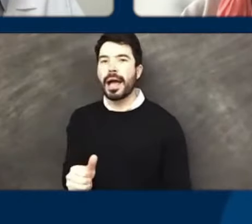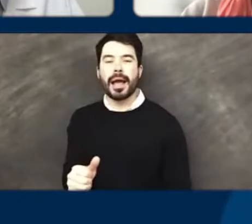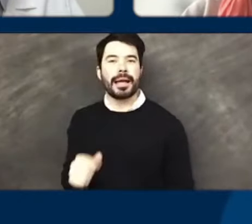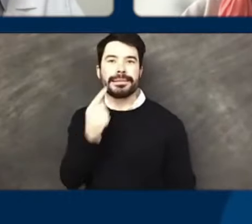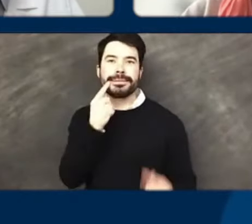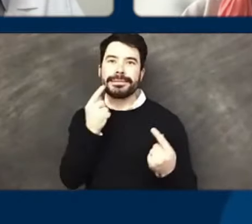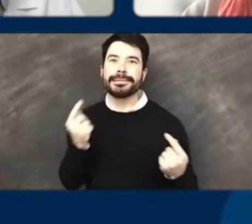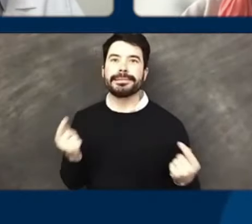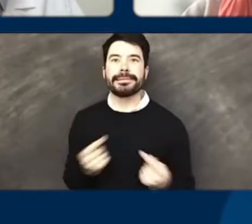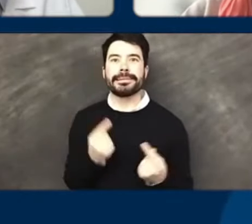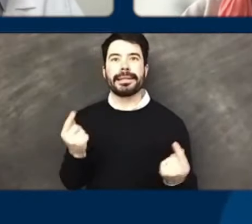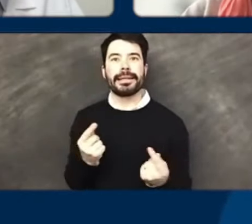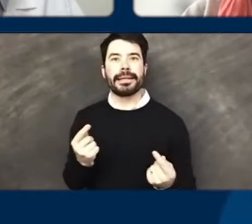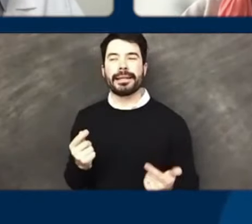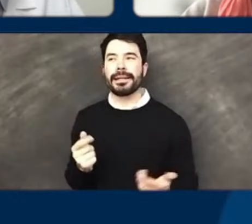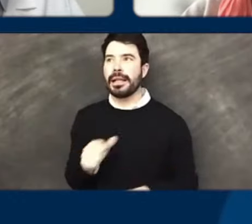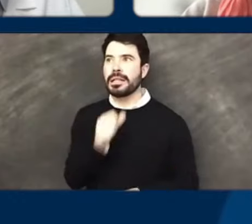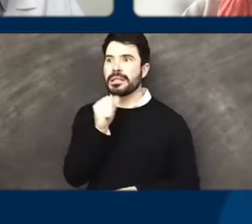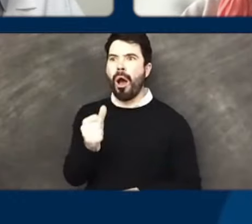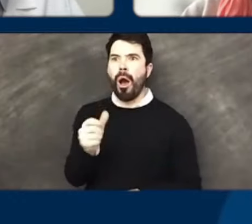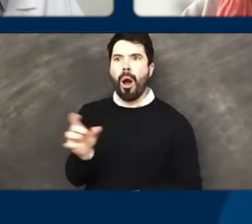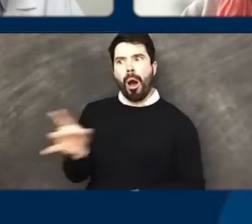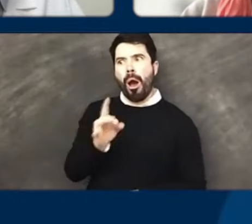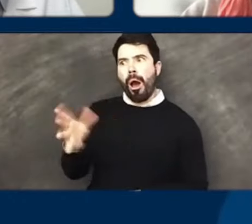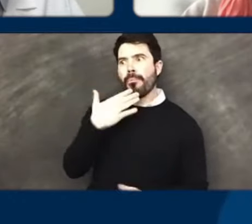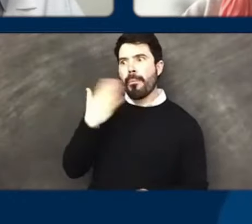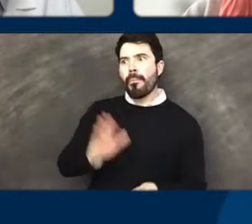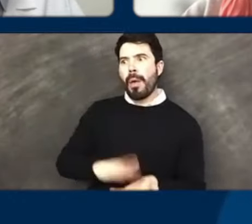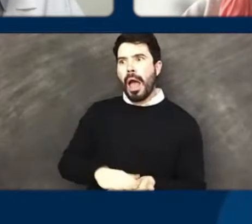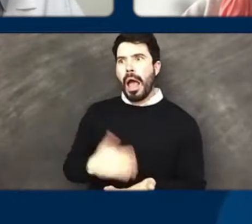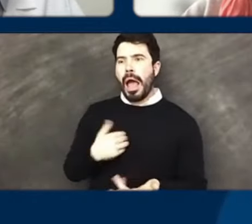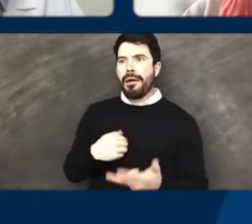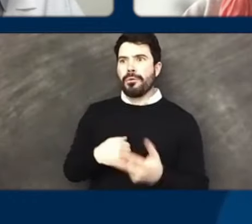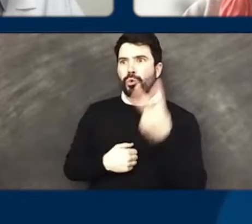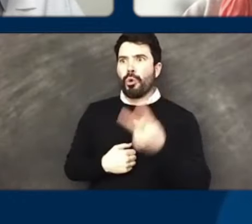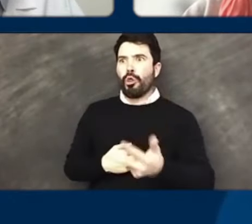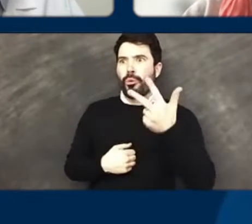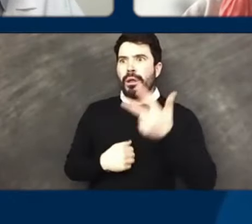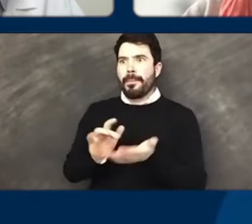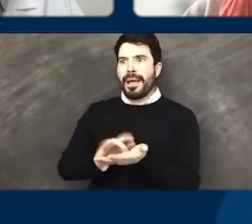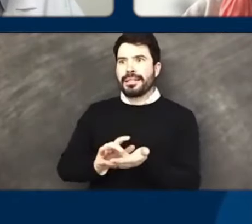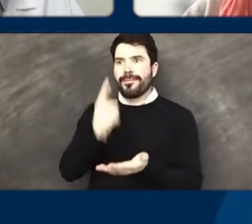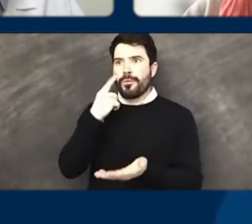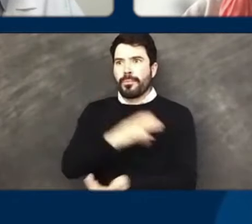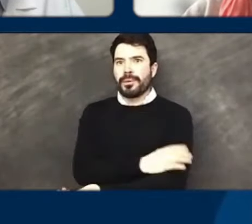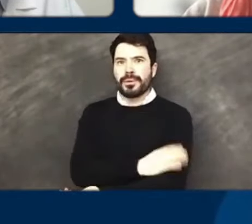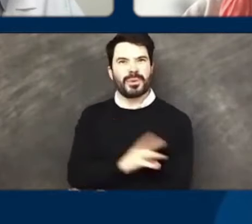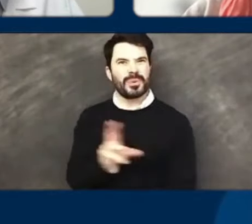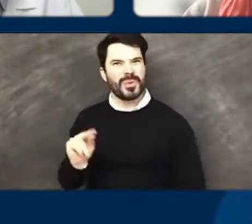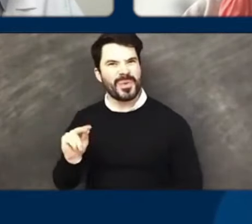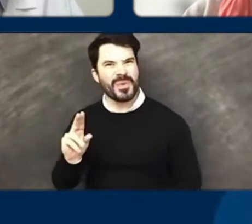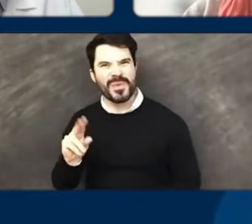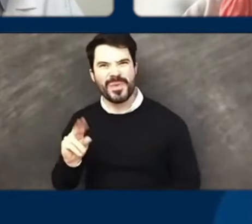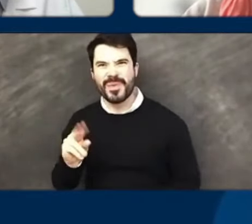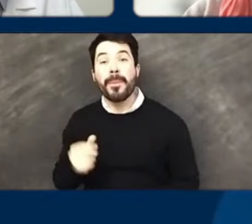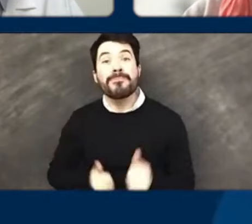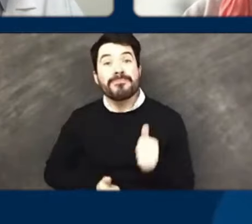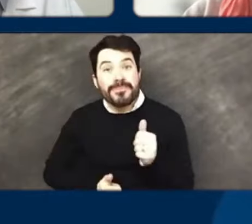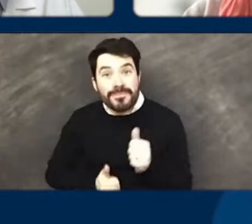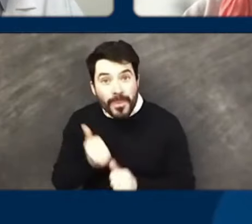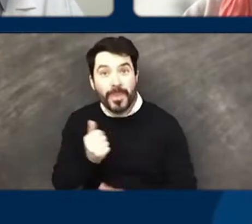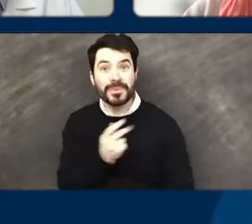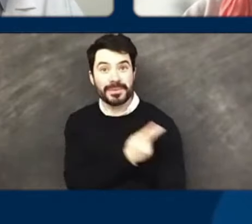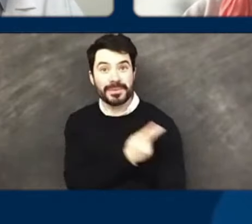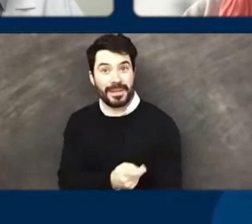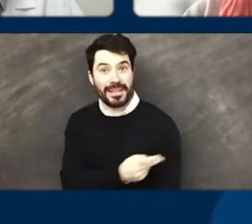take several medications for blood pressure. And the truth is that most patients with high blood pressure need more